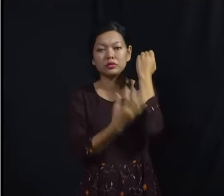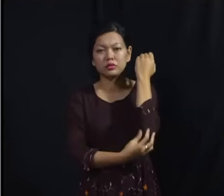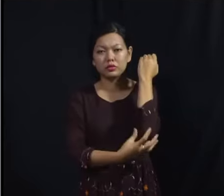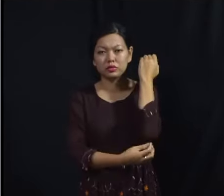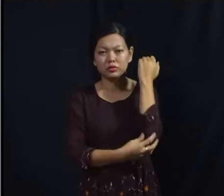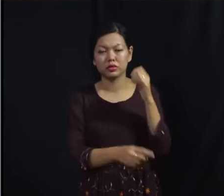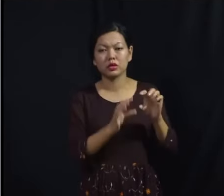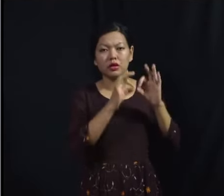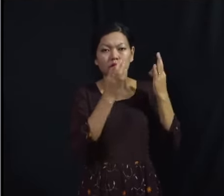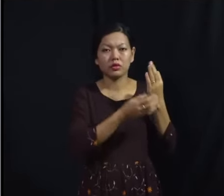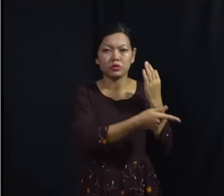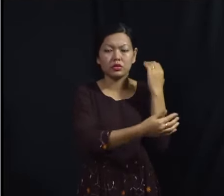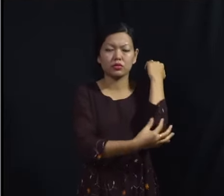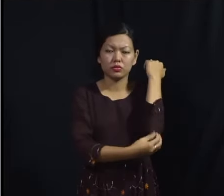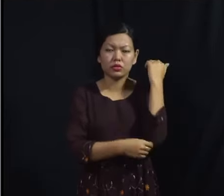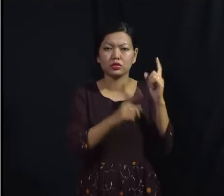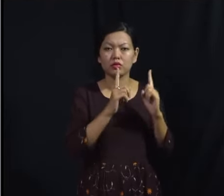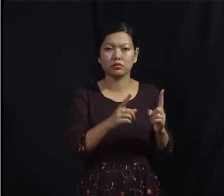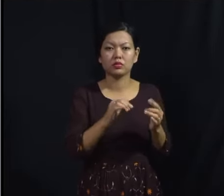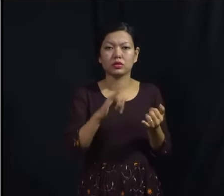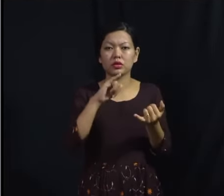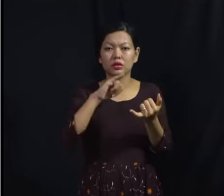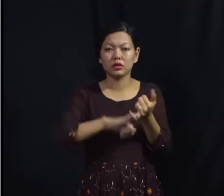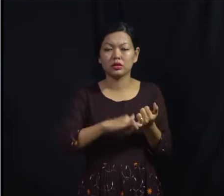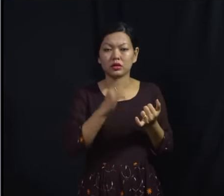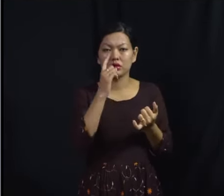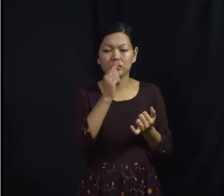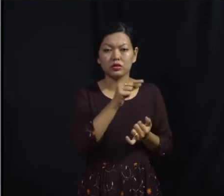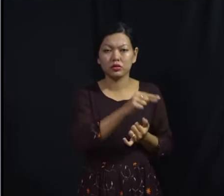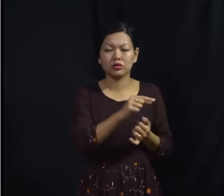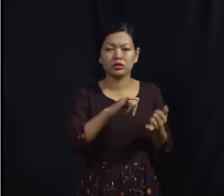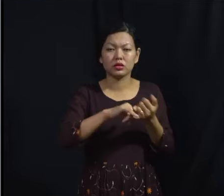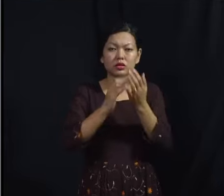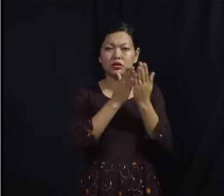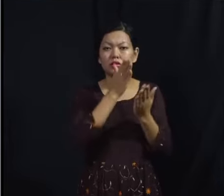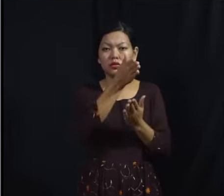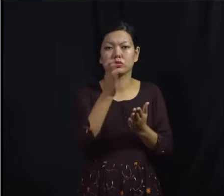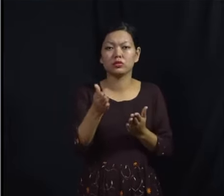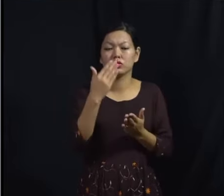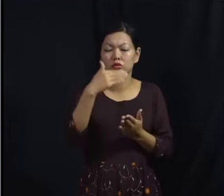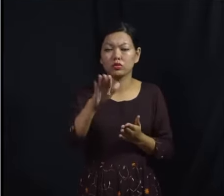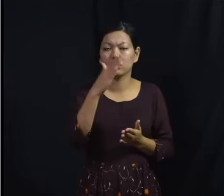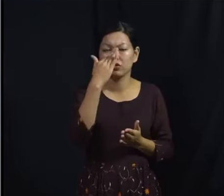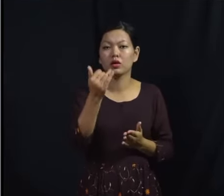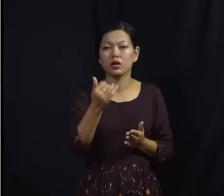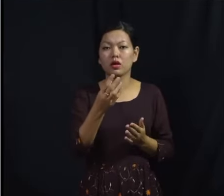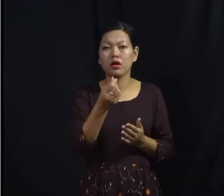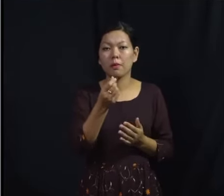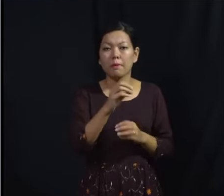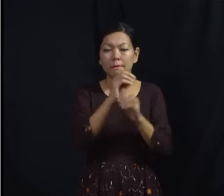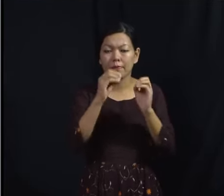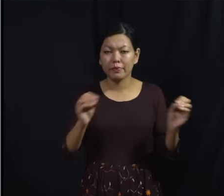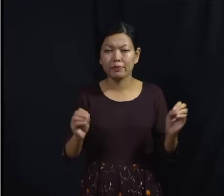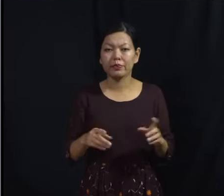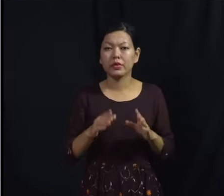as saying that she is dainty. Dainty here means a pretty girl, you know, we have here a picture of a